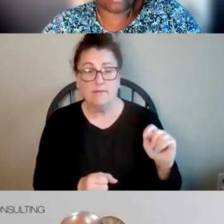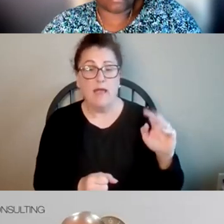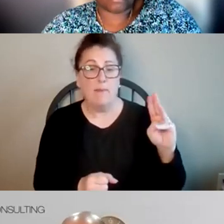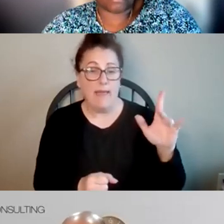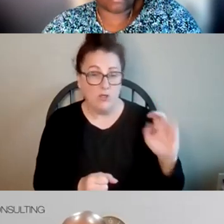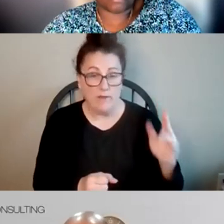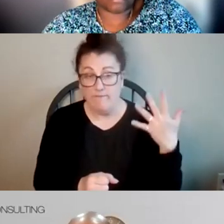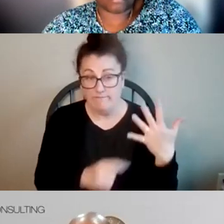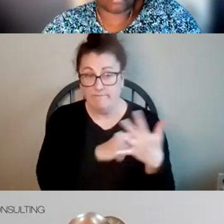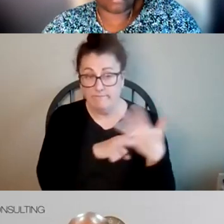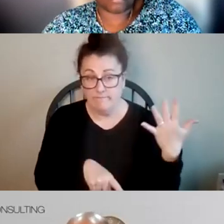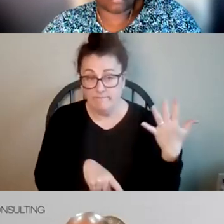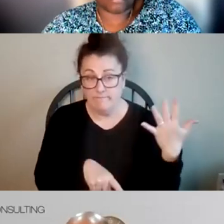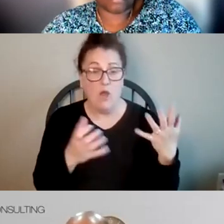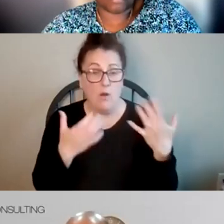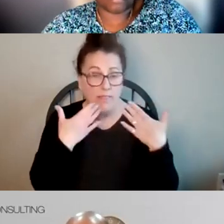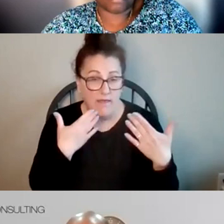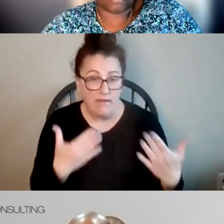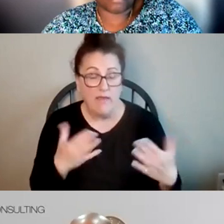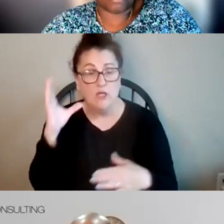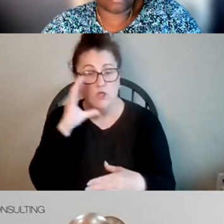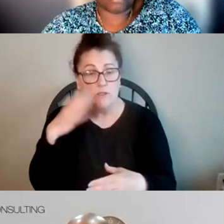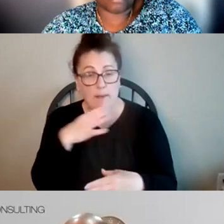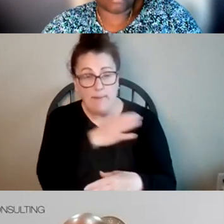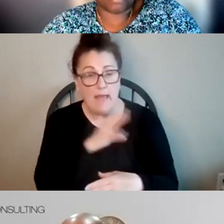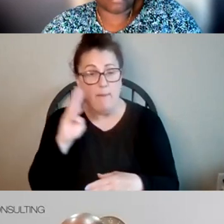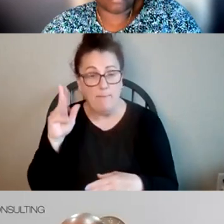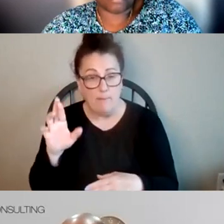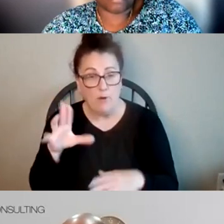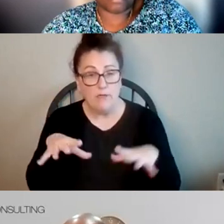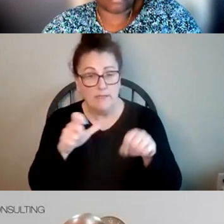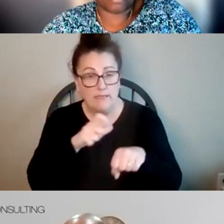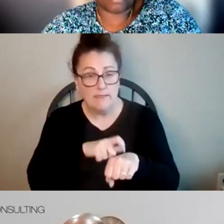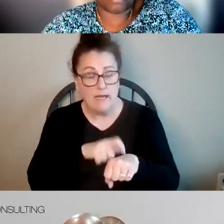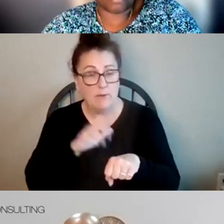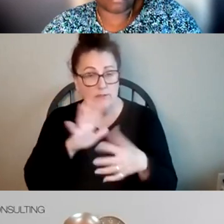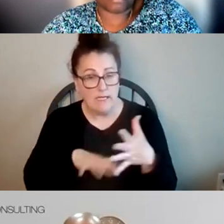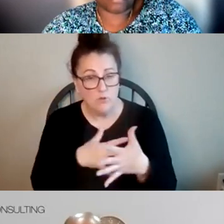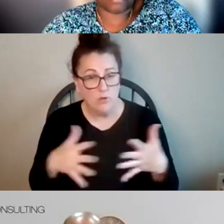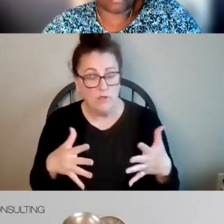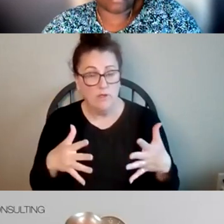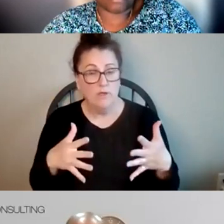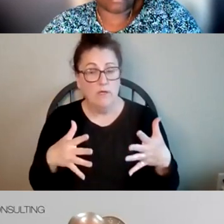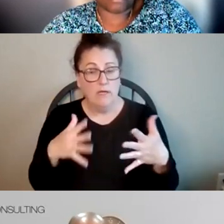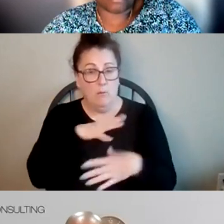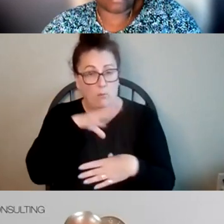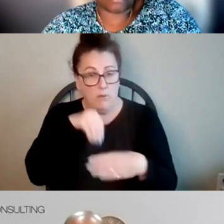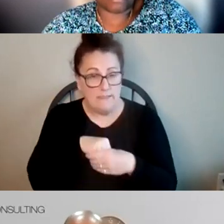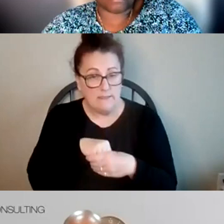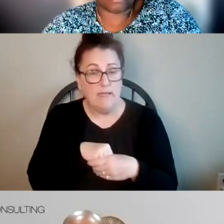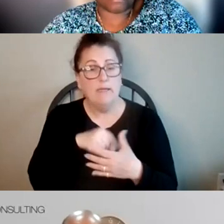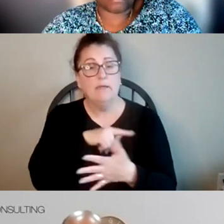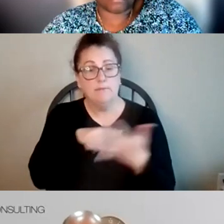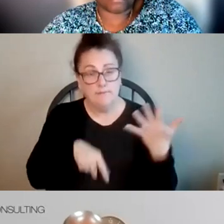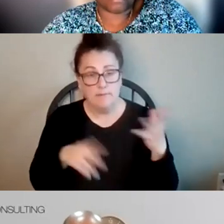Mandarin. I do want to thank our search committee members for taking the time out of their schedule to participate in these